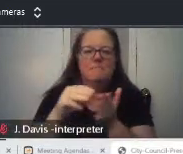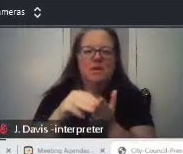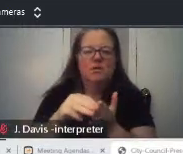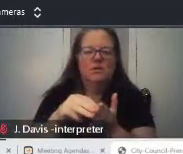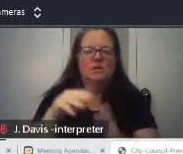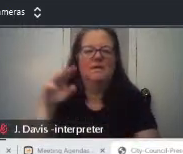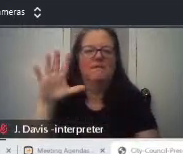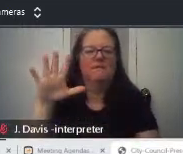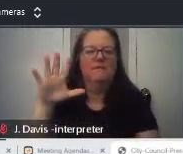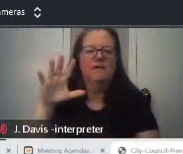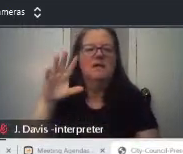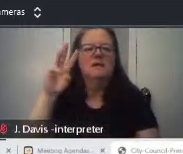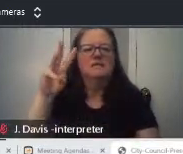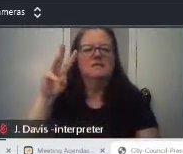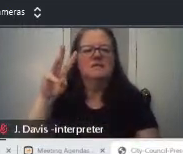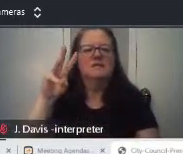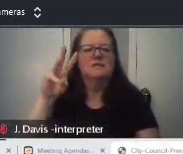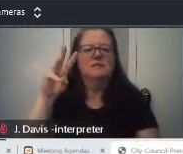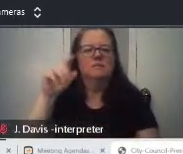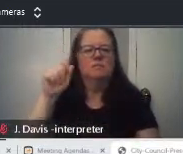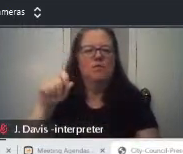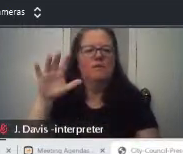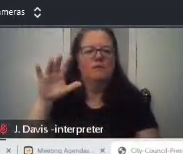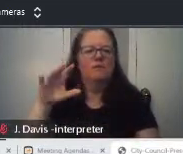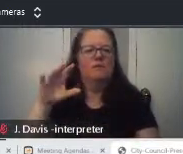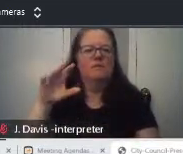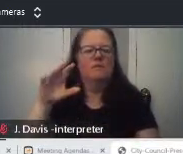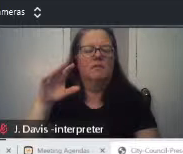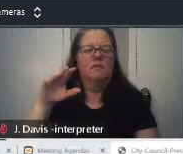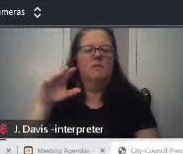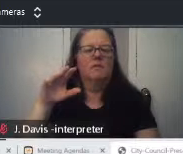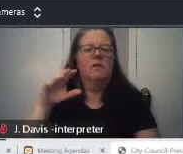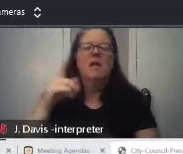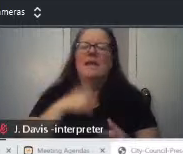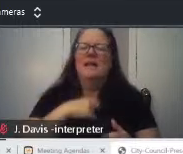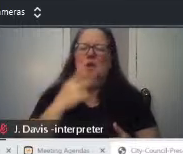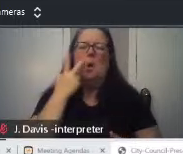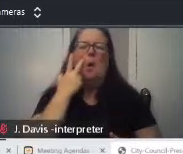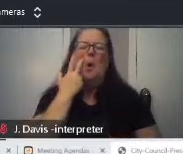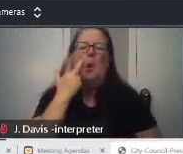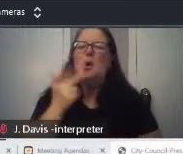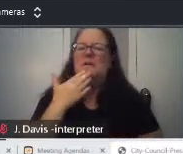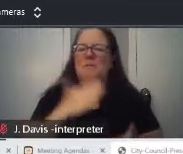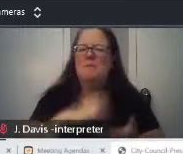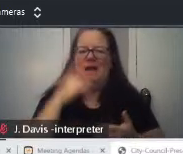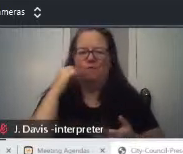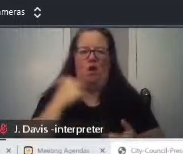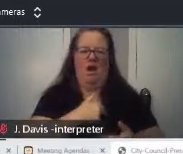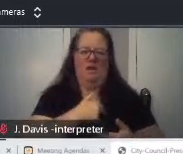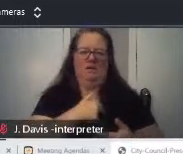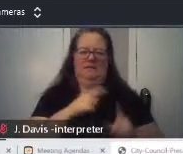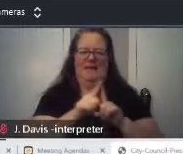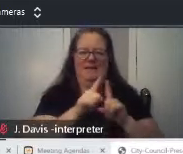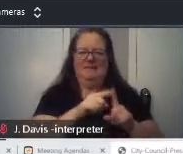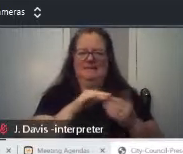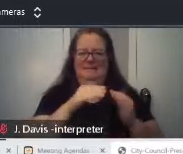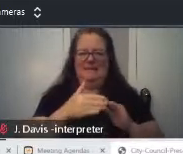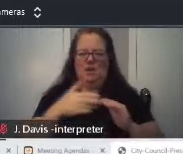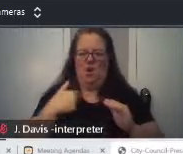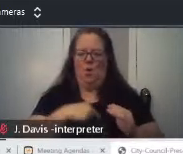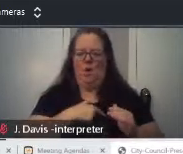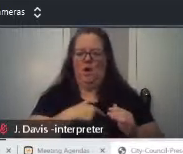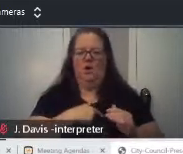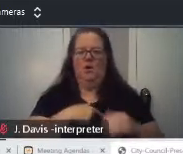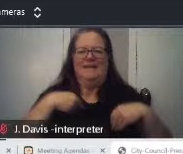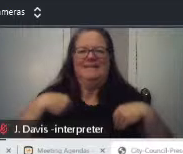$6,050,000, in just the optics of that and how bad they look for us as the city in the conversation that we're underselling